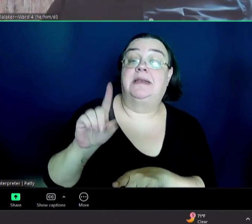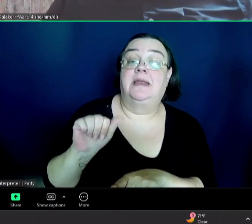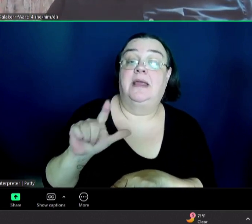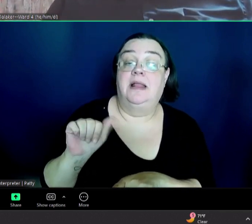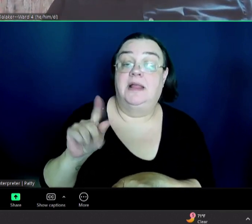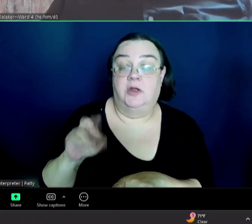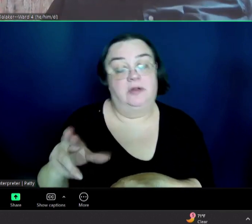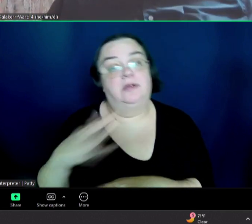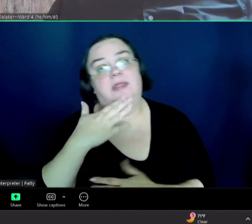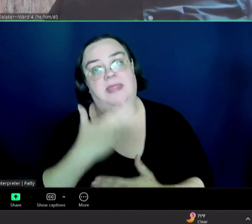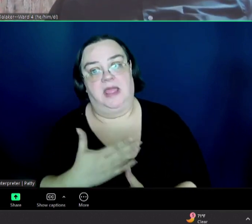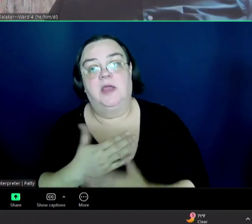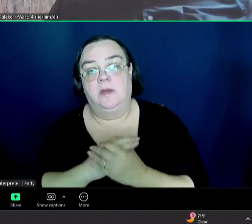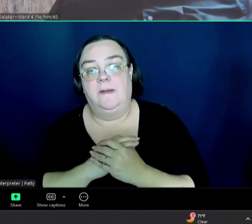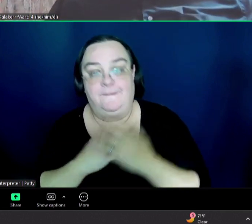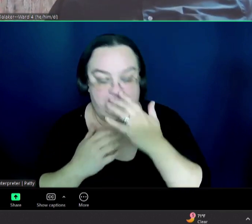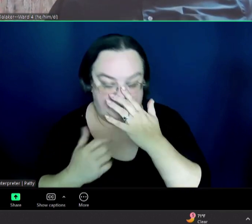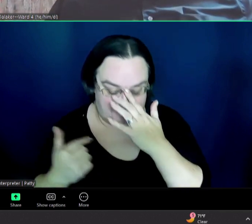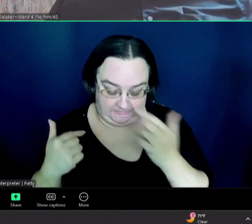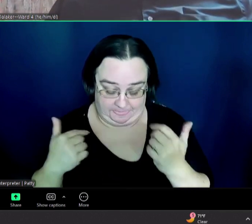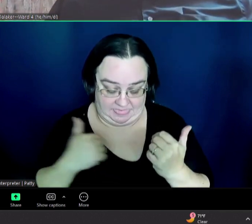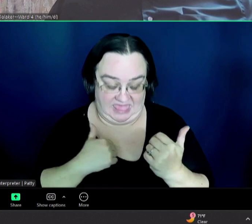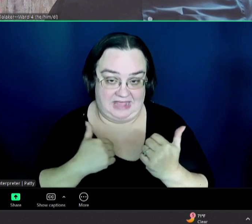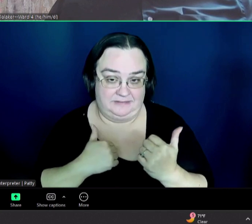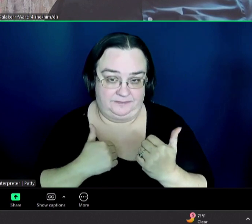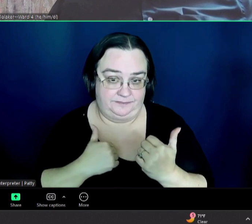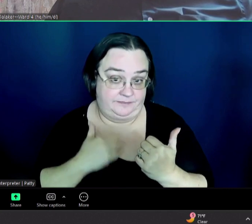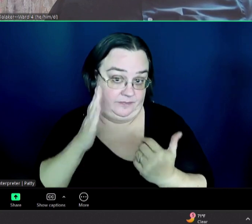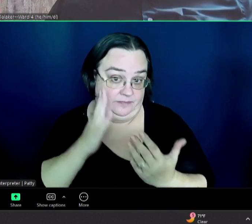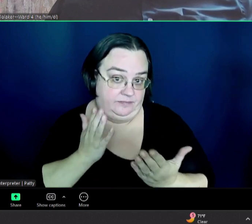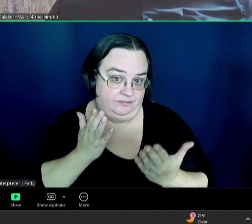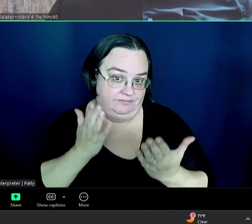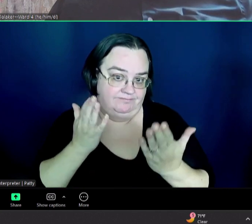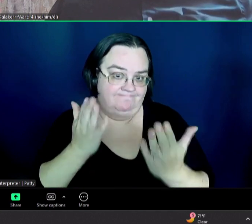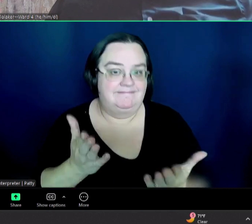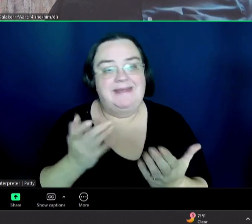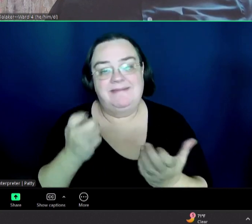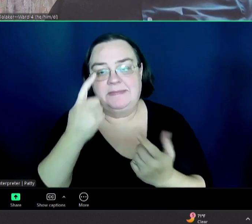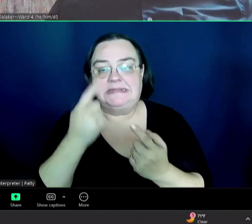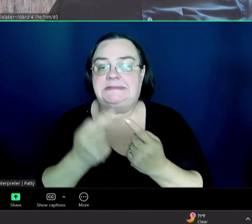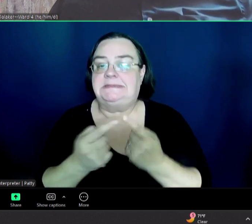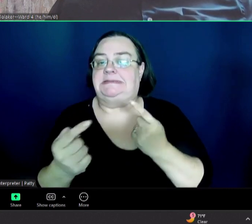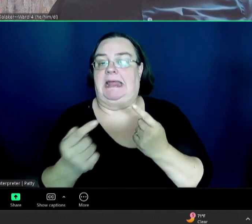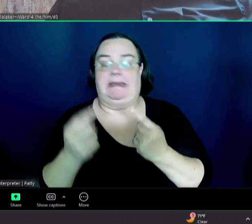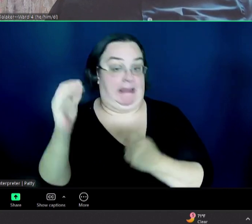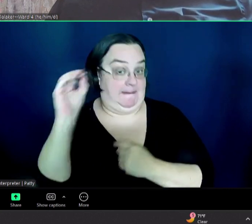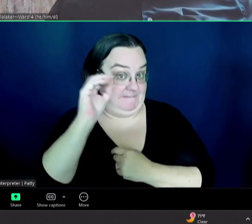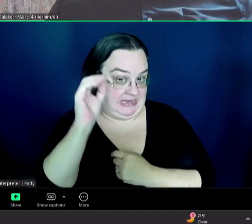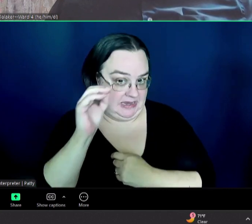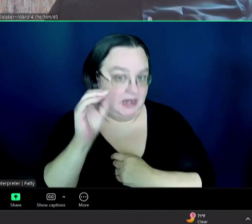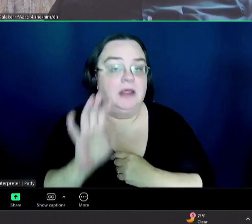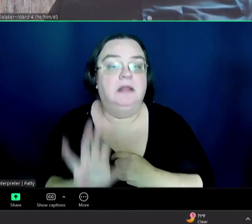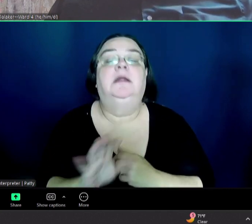Thank you all. I'm going to offer a dissenting opinion,